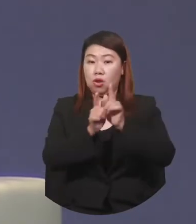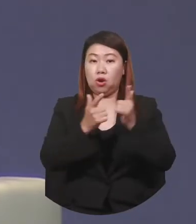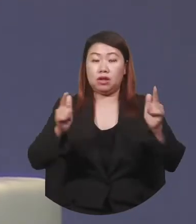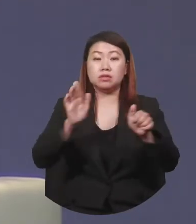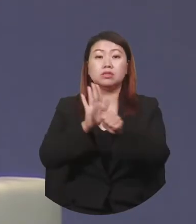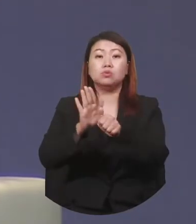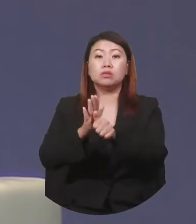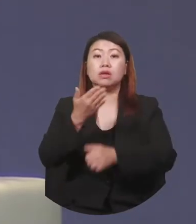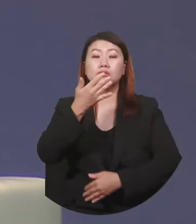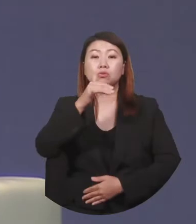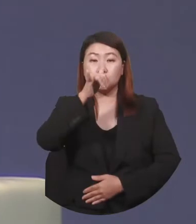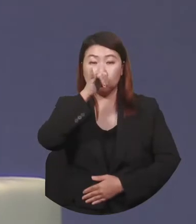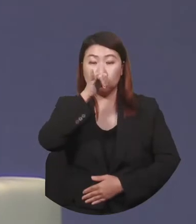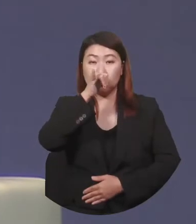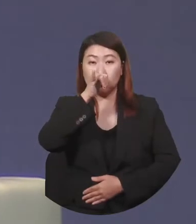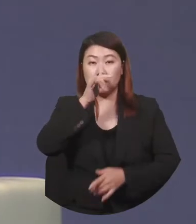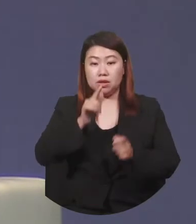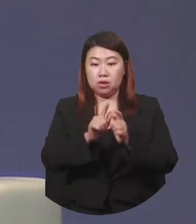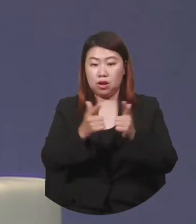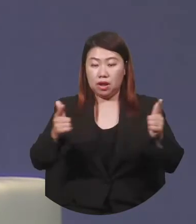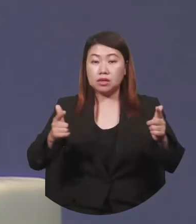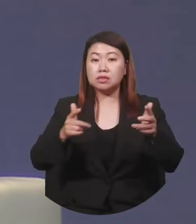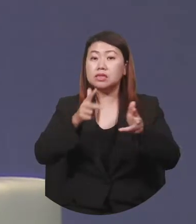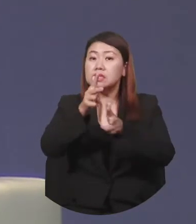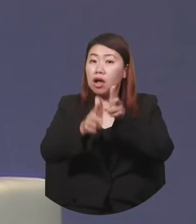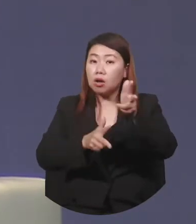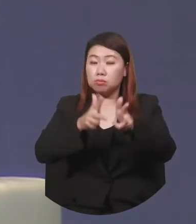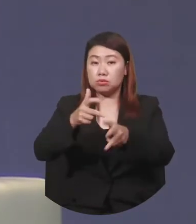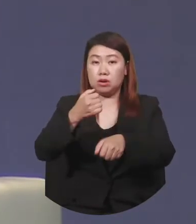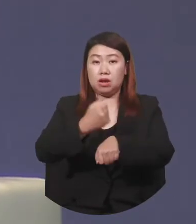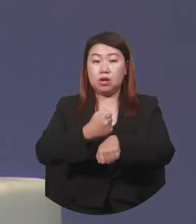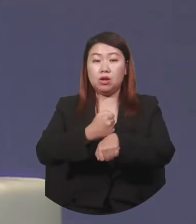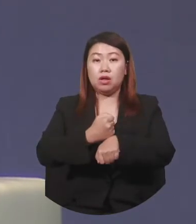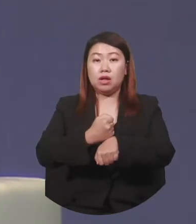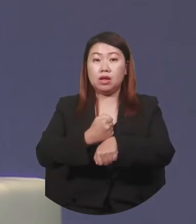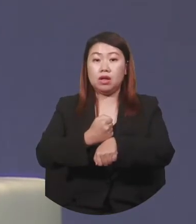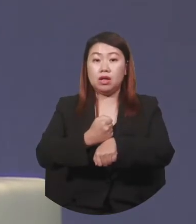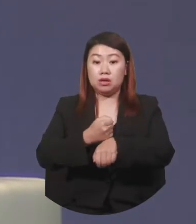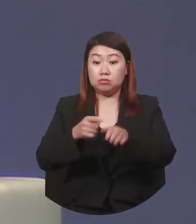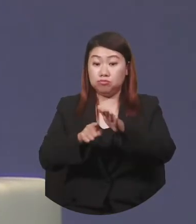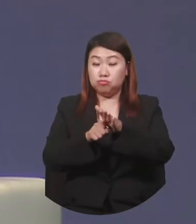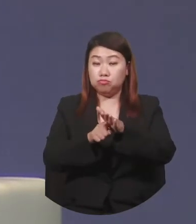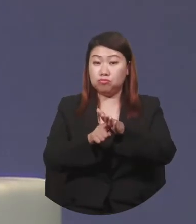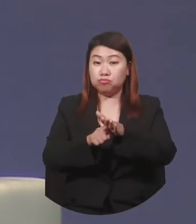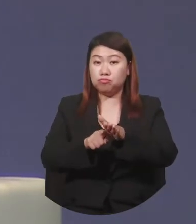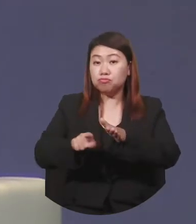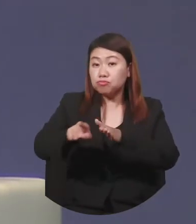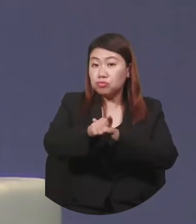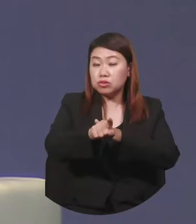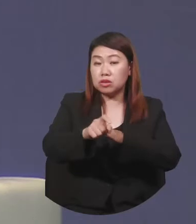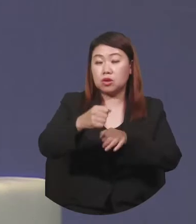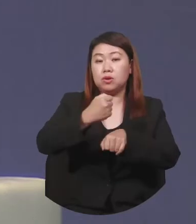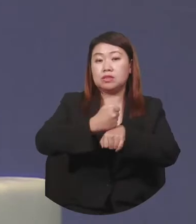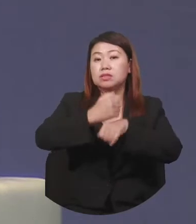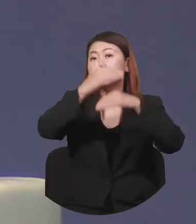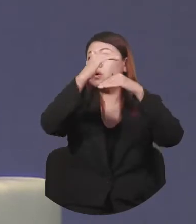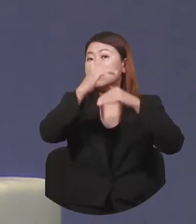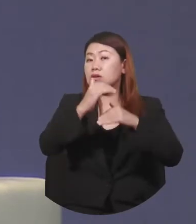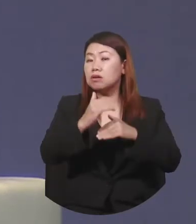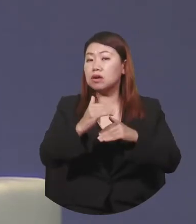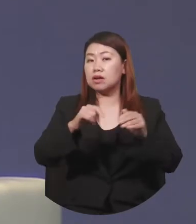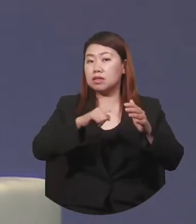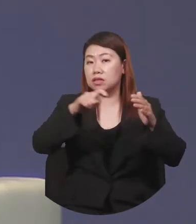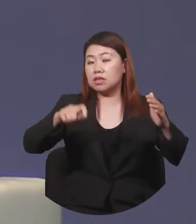whenever we try to keep the momentum of our cooperation program, it may be make some burden